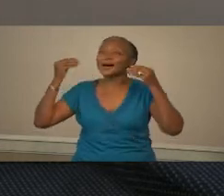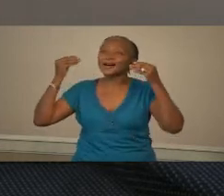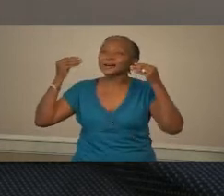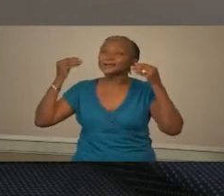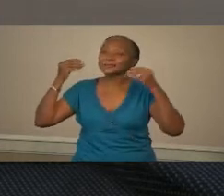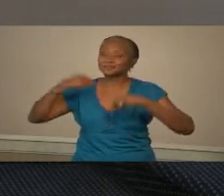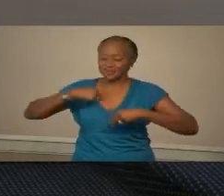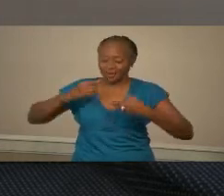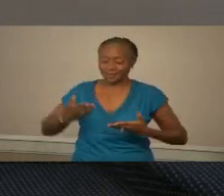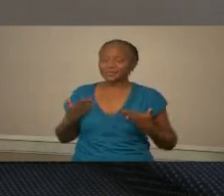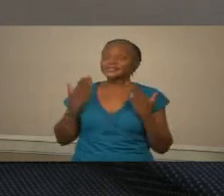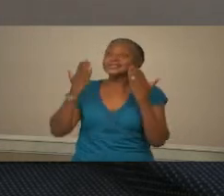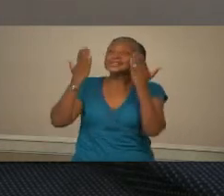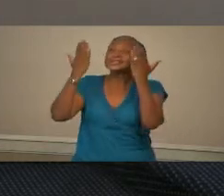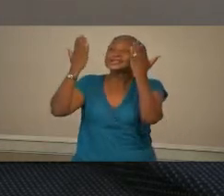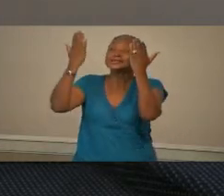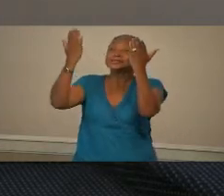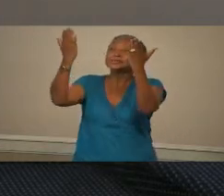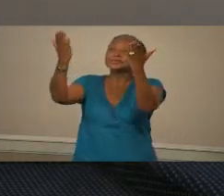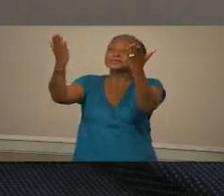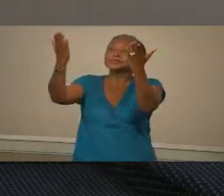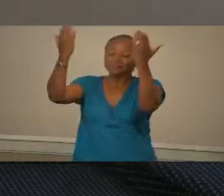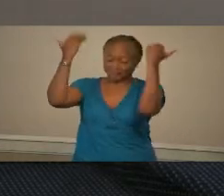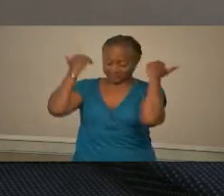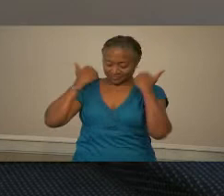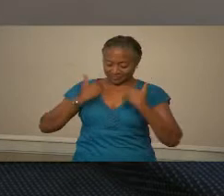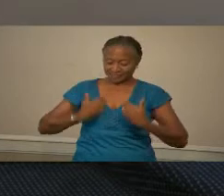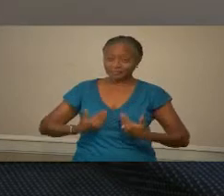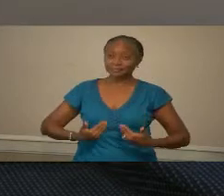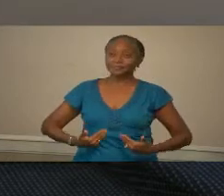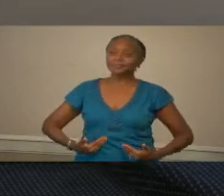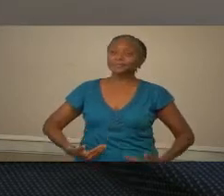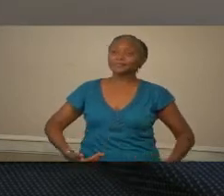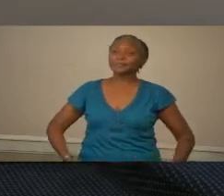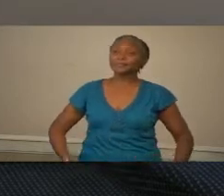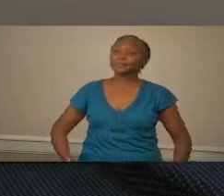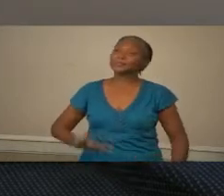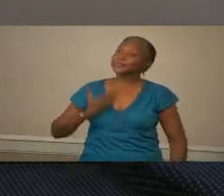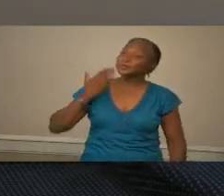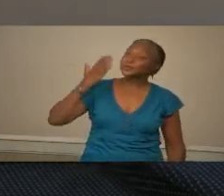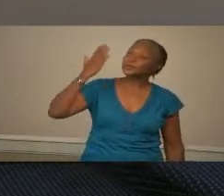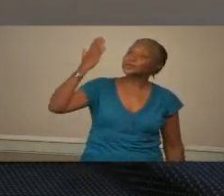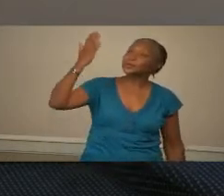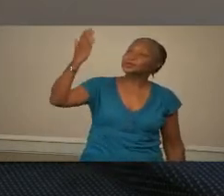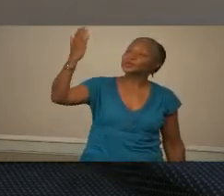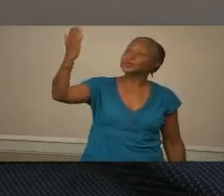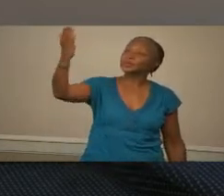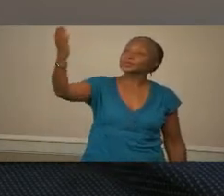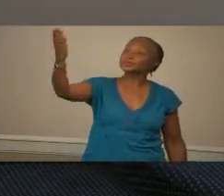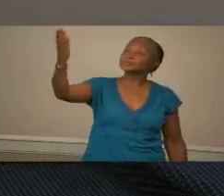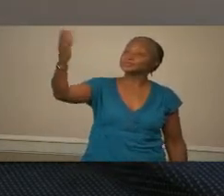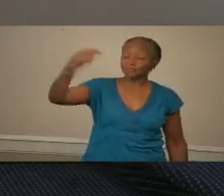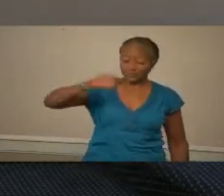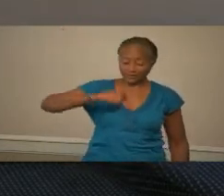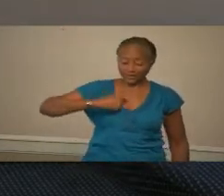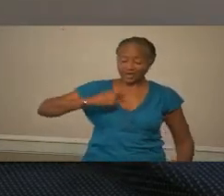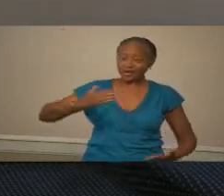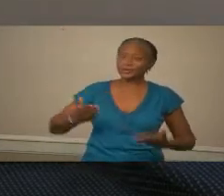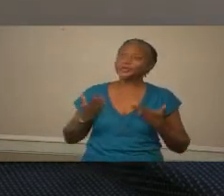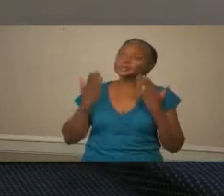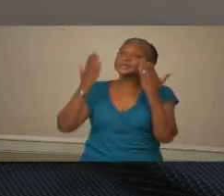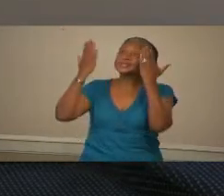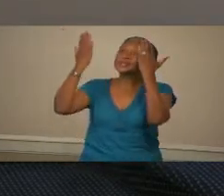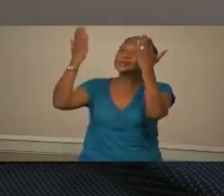I present my life to you. Say I present my.